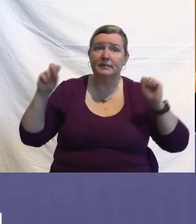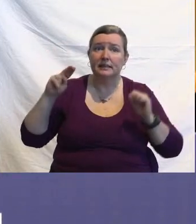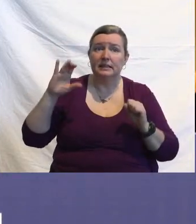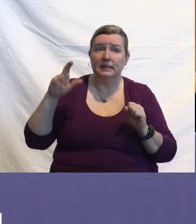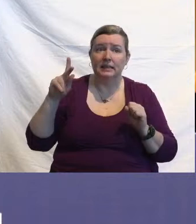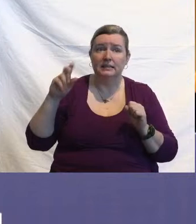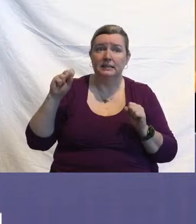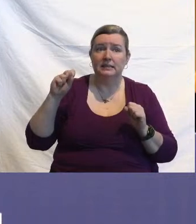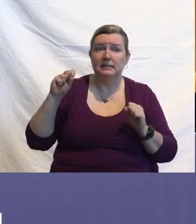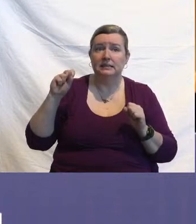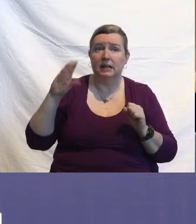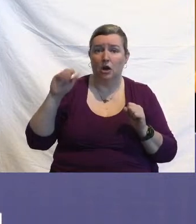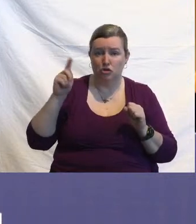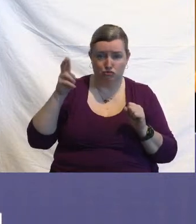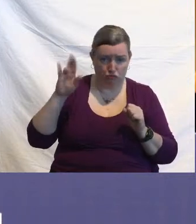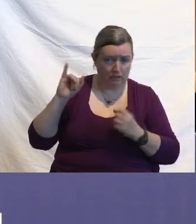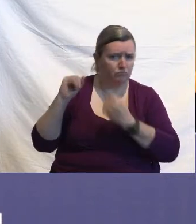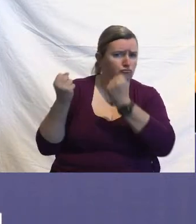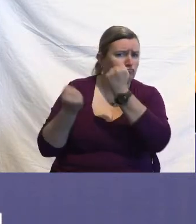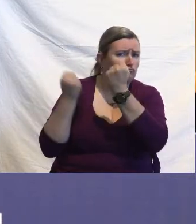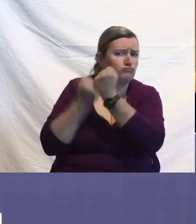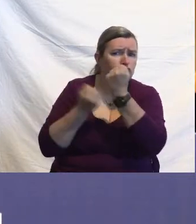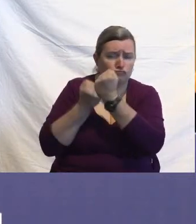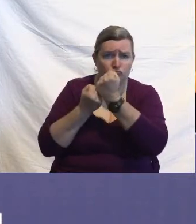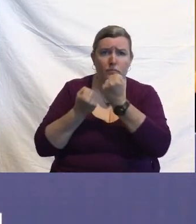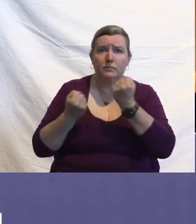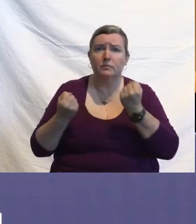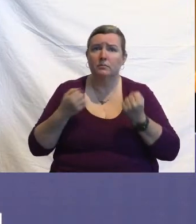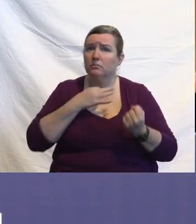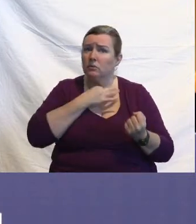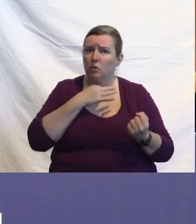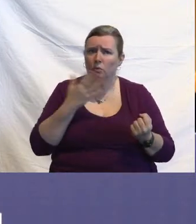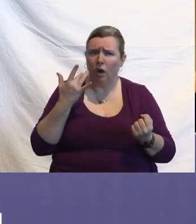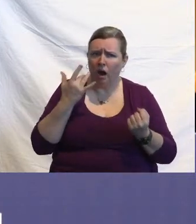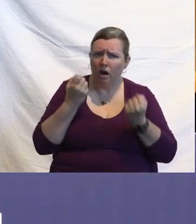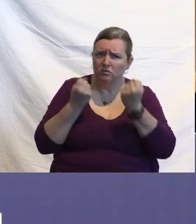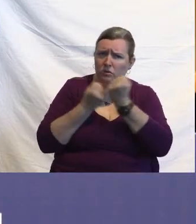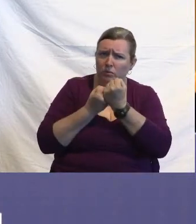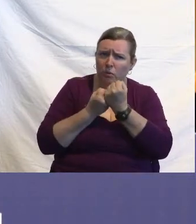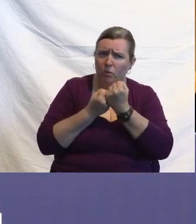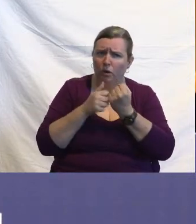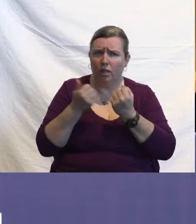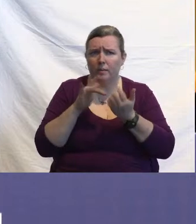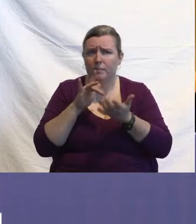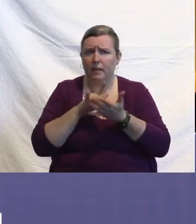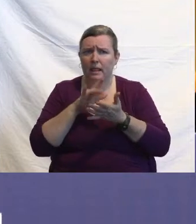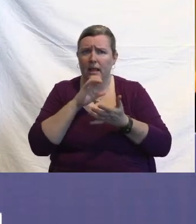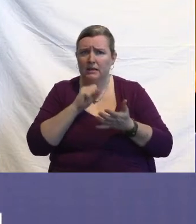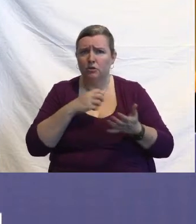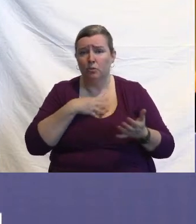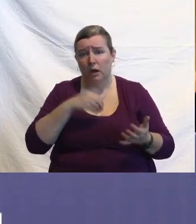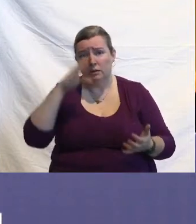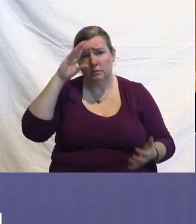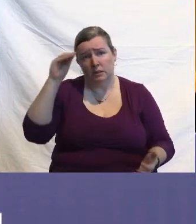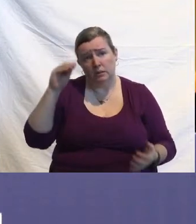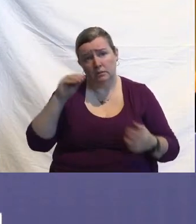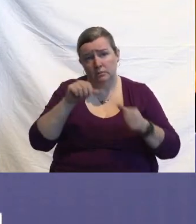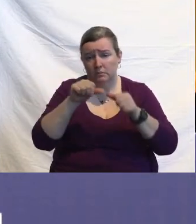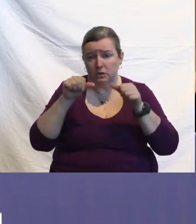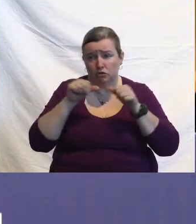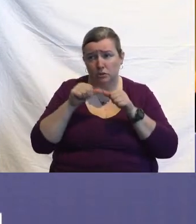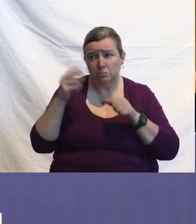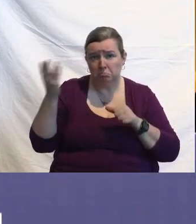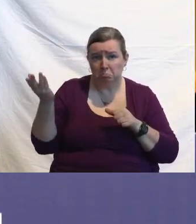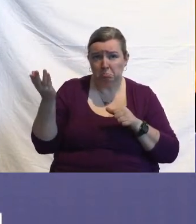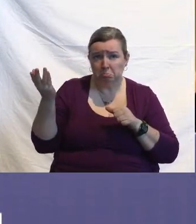to diversify New Jersey's leadership. So can you talk about why you support another middle-aged white man for that position? And do you have any concerns about